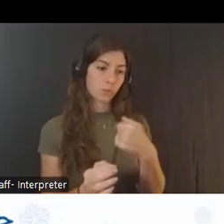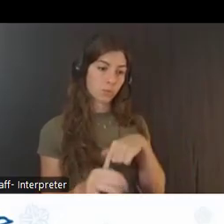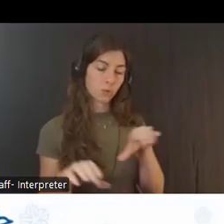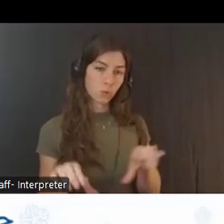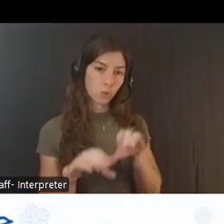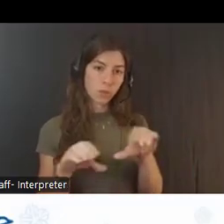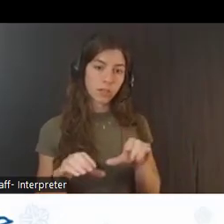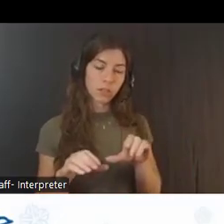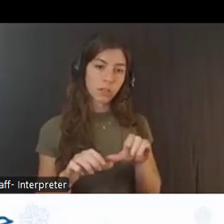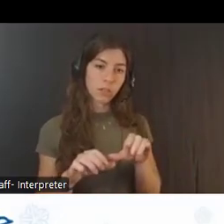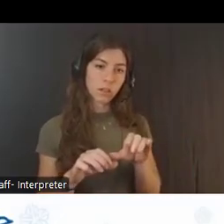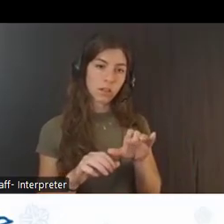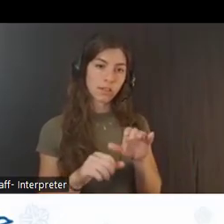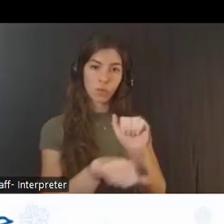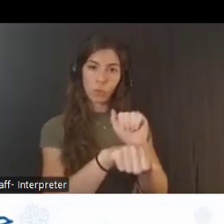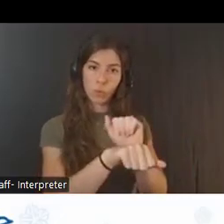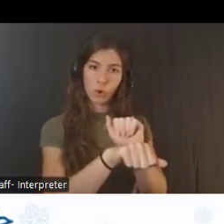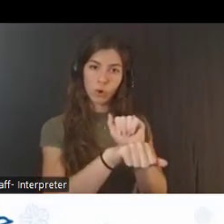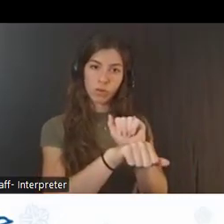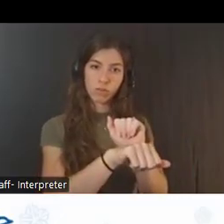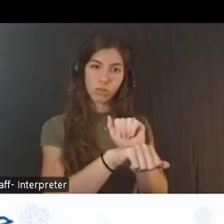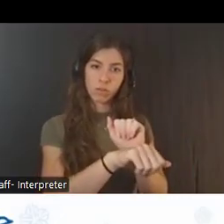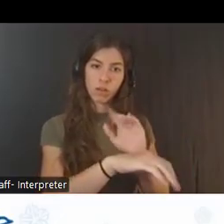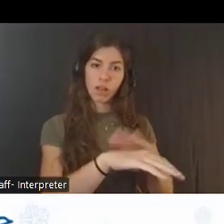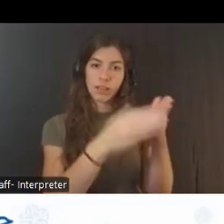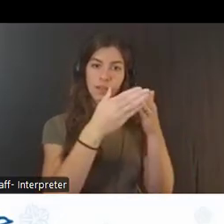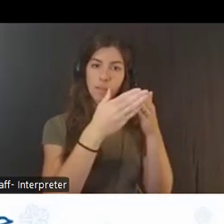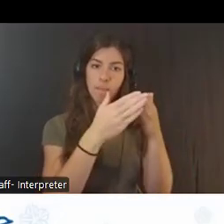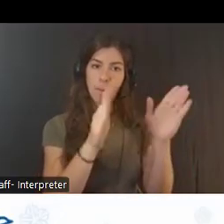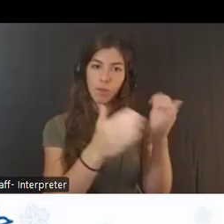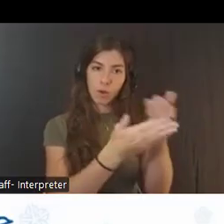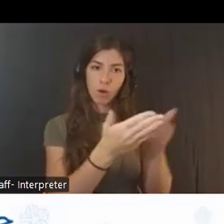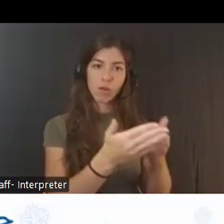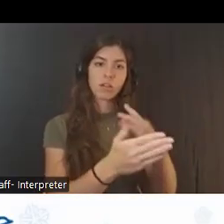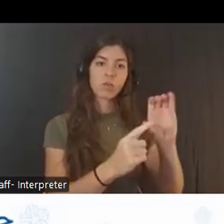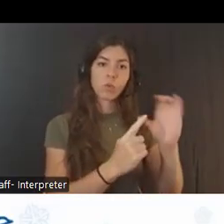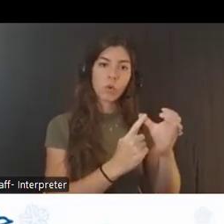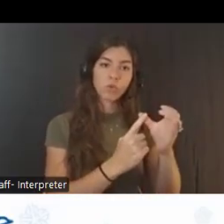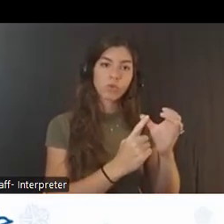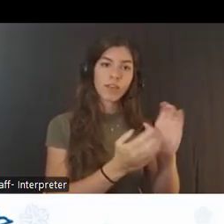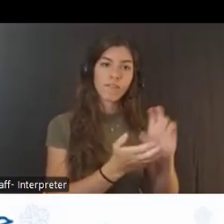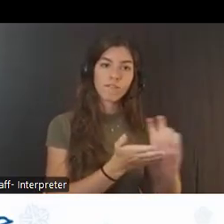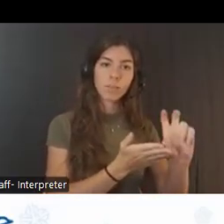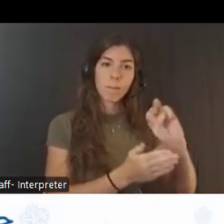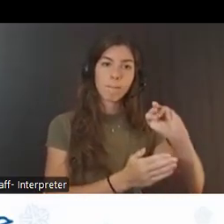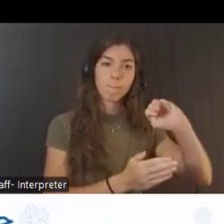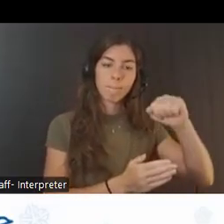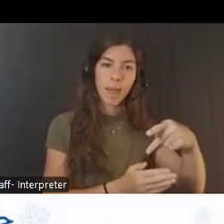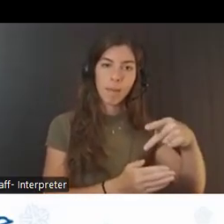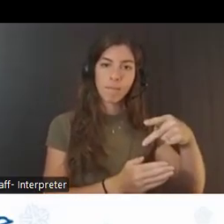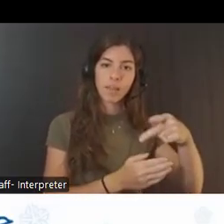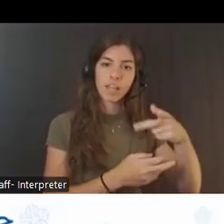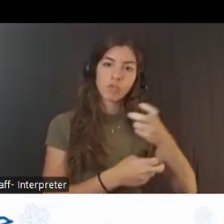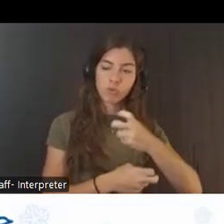the work on the public art and culture investment map and then kind of transitioning out to the public